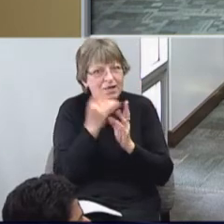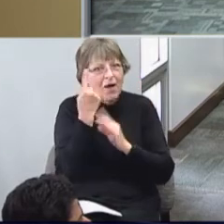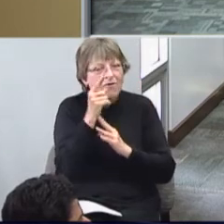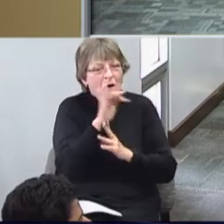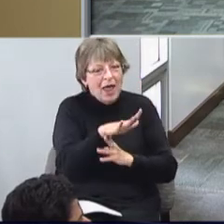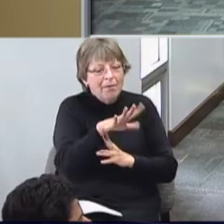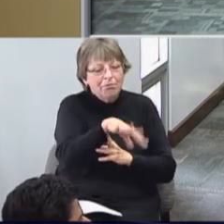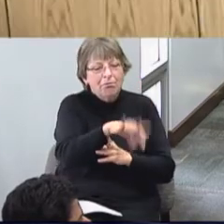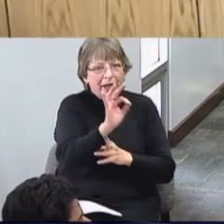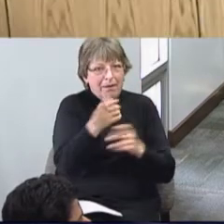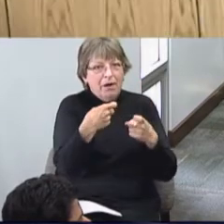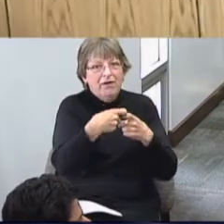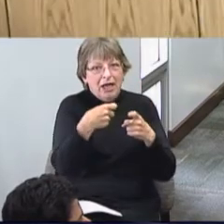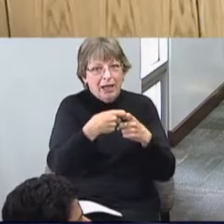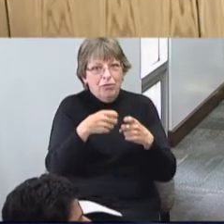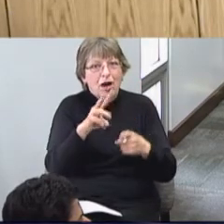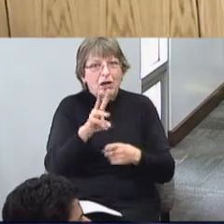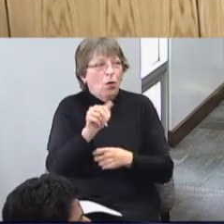Absolutely.